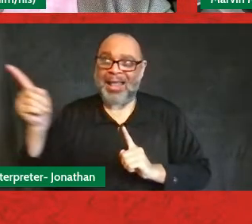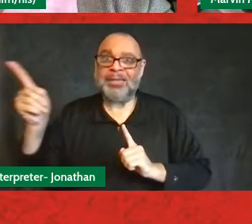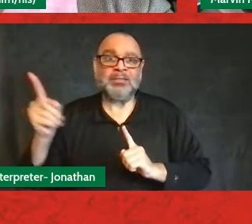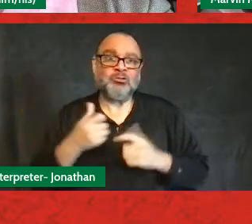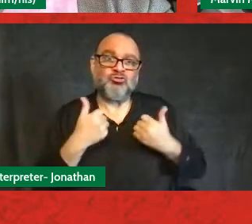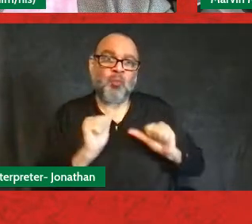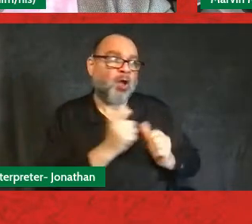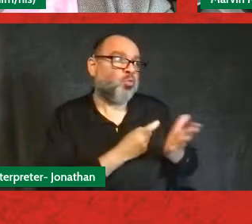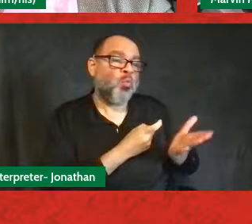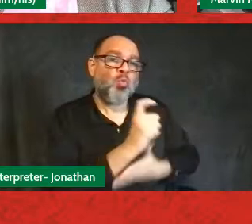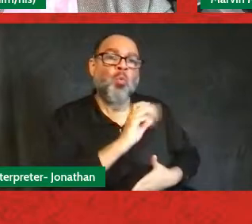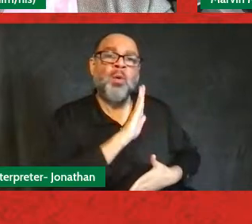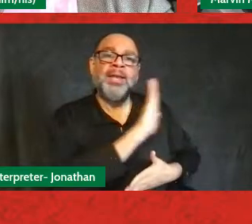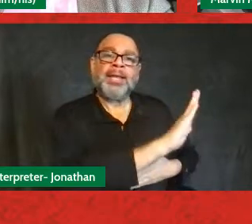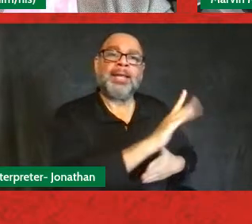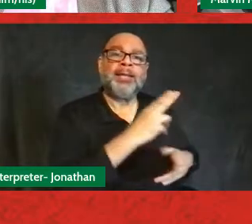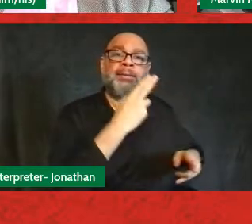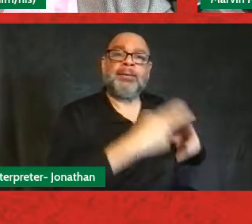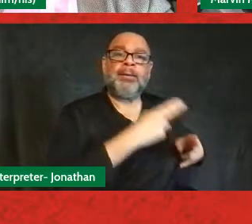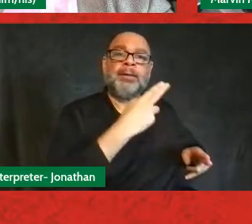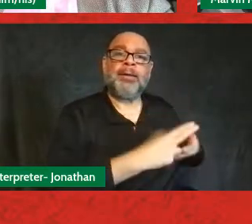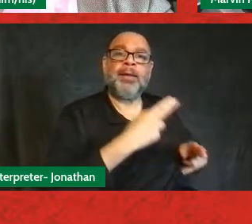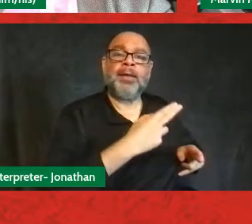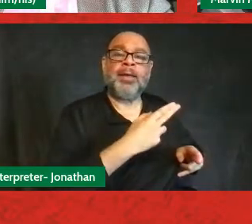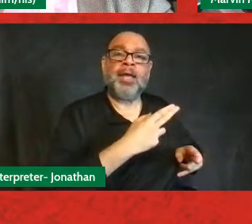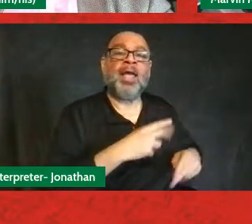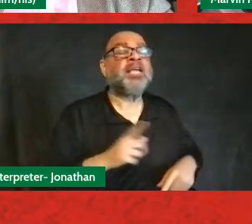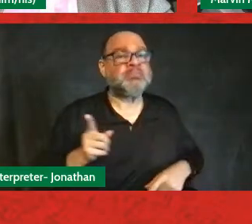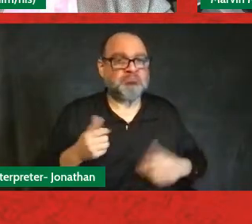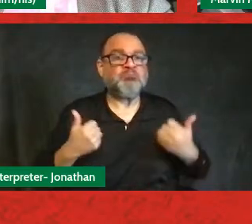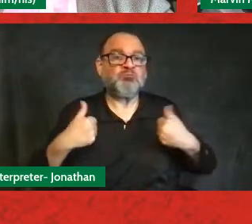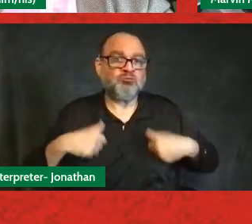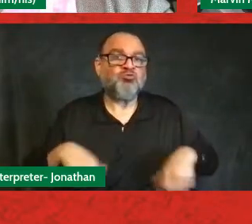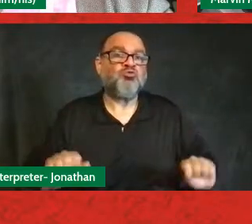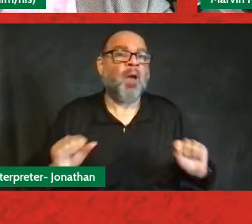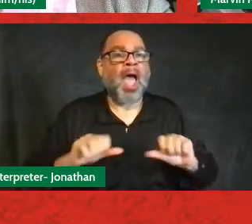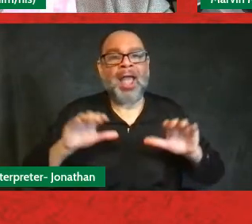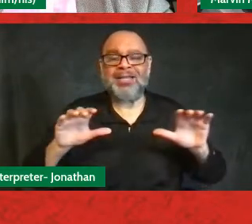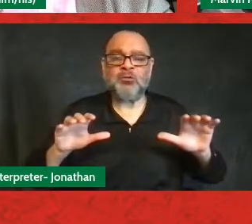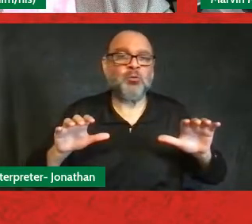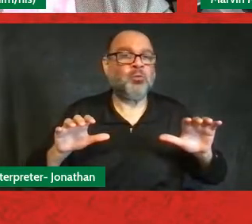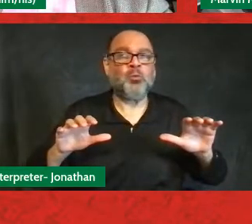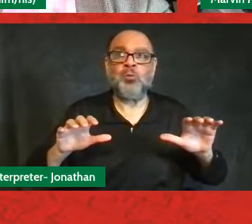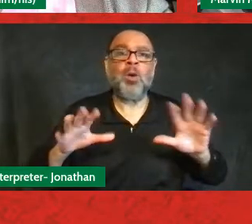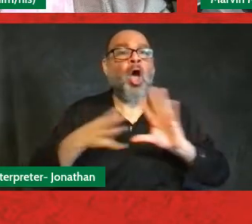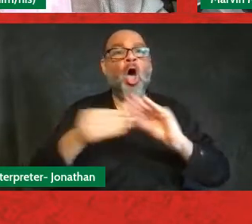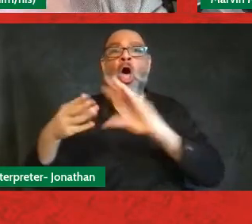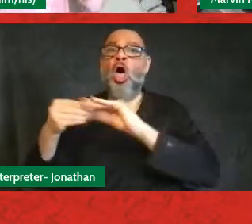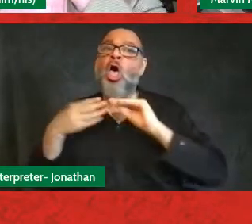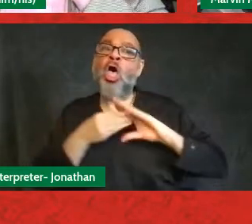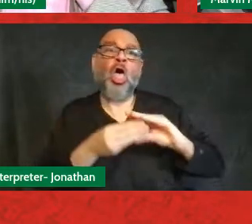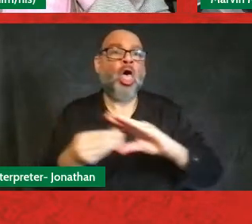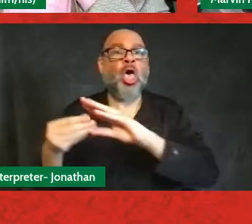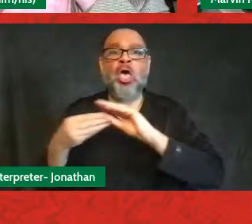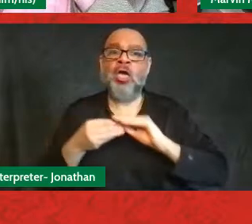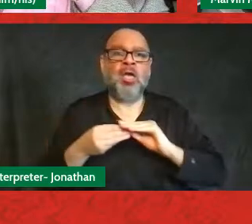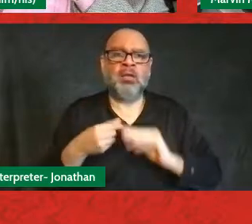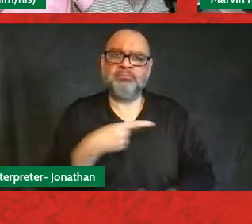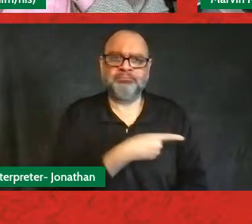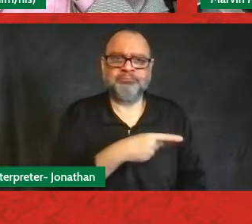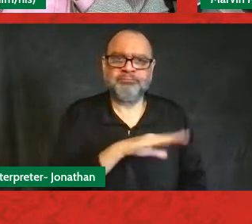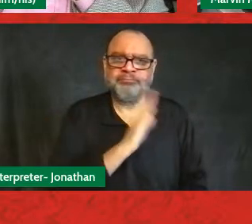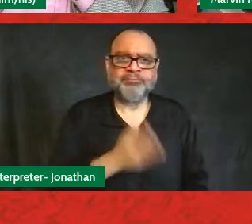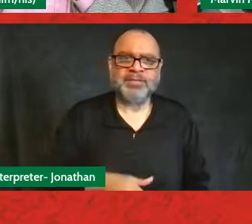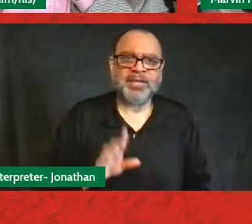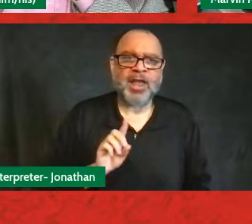his reputation with a slanderous performance of something that James Hewlett never did. And that famous